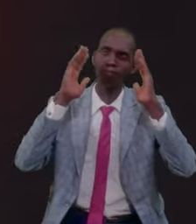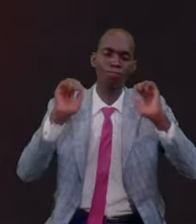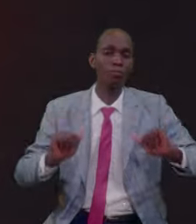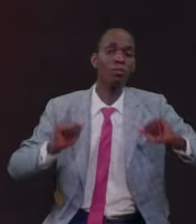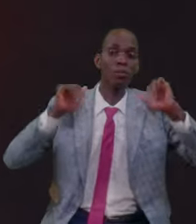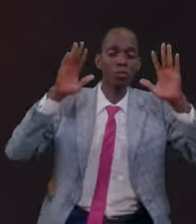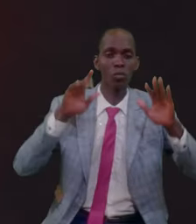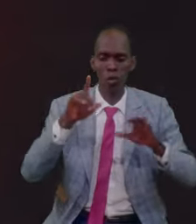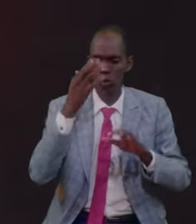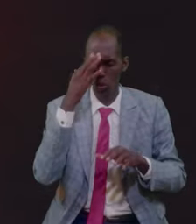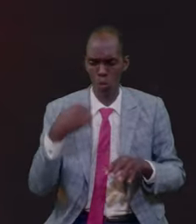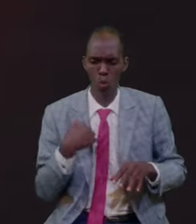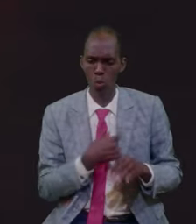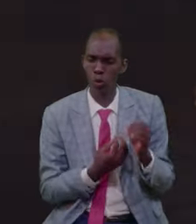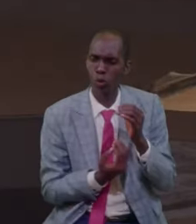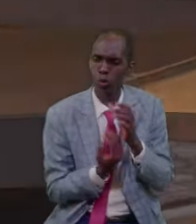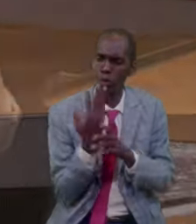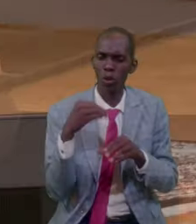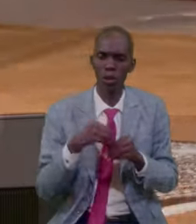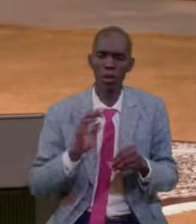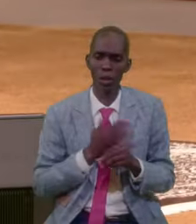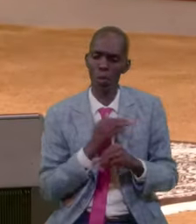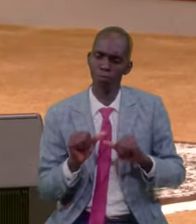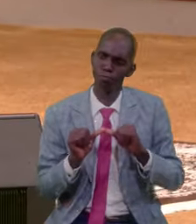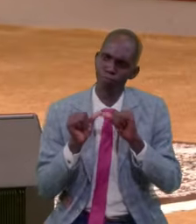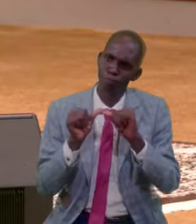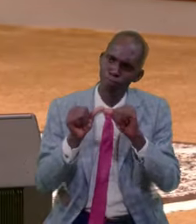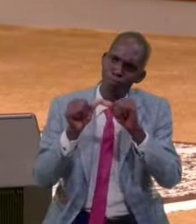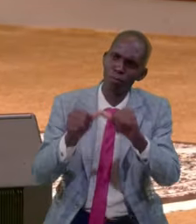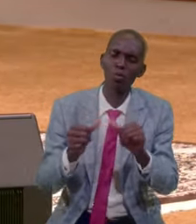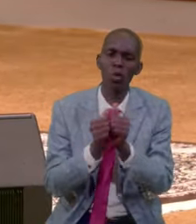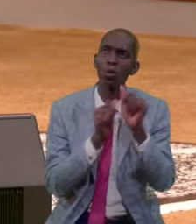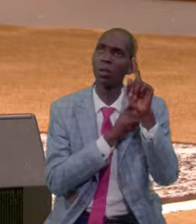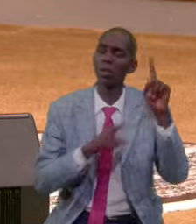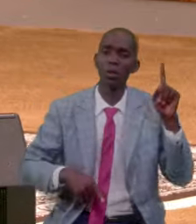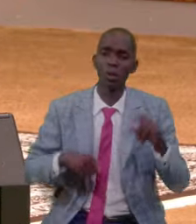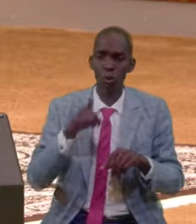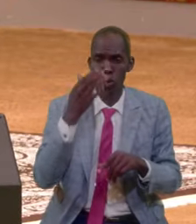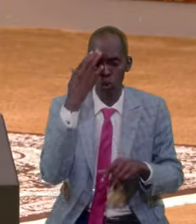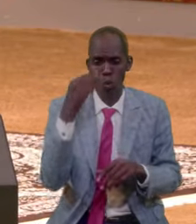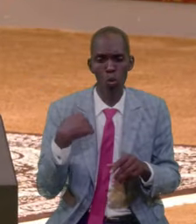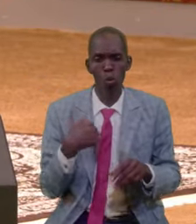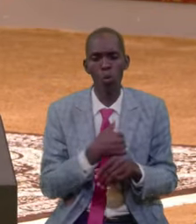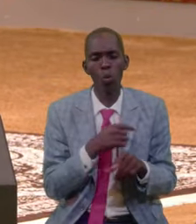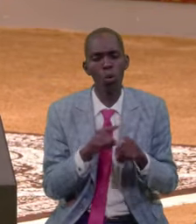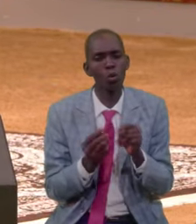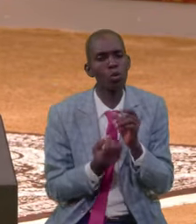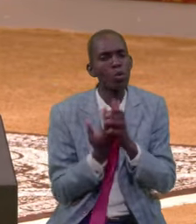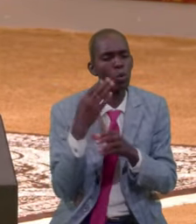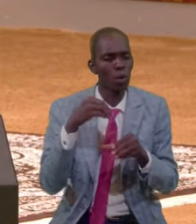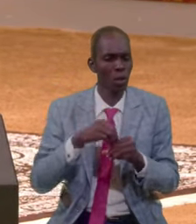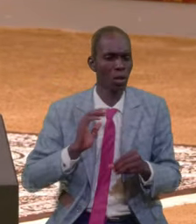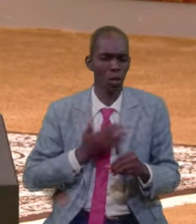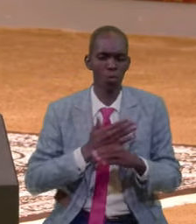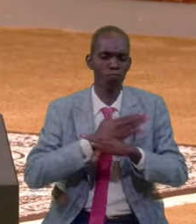in our steadfastness? Do you know we grow in our absolute surrender unto the Lord?